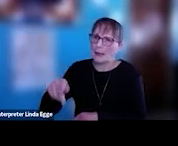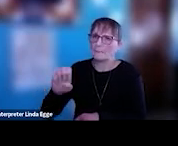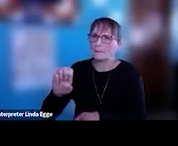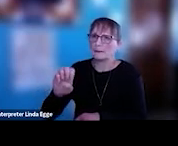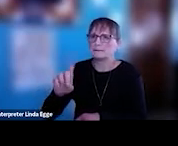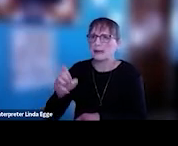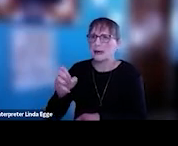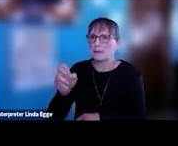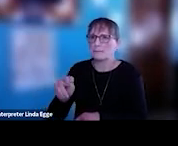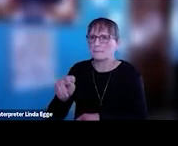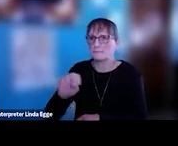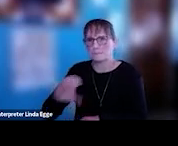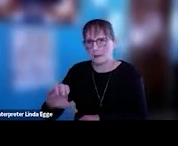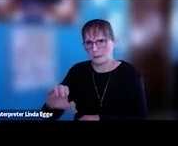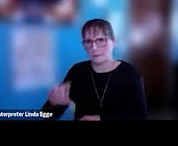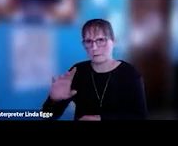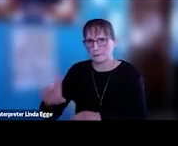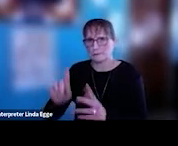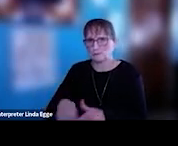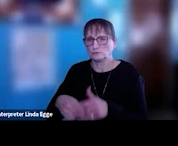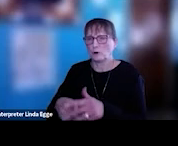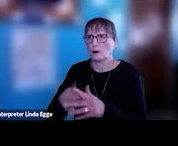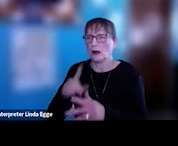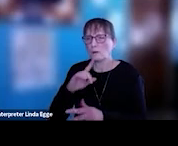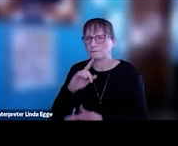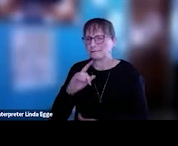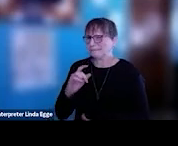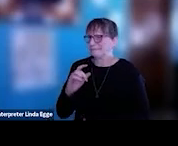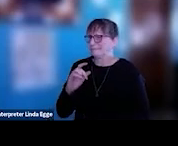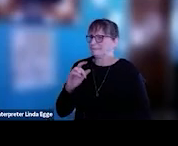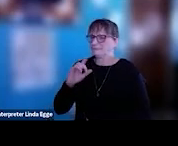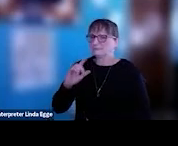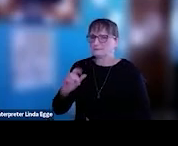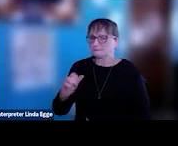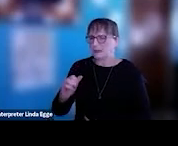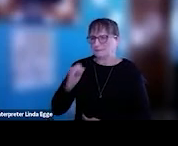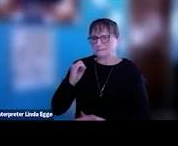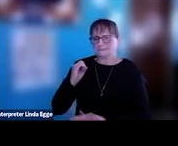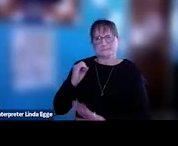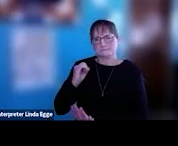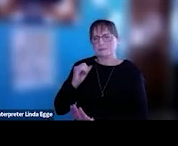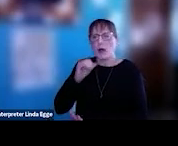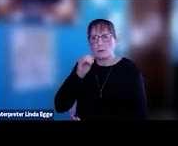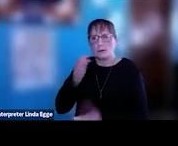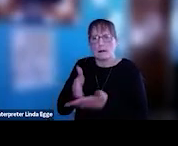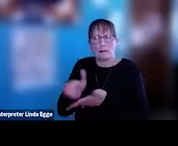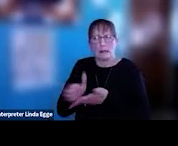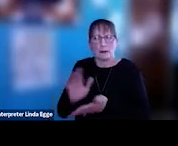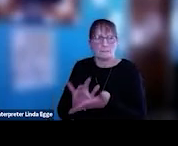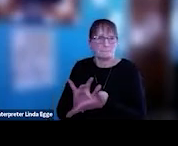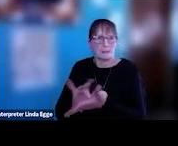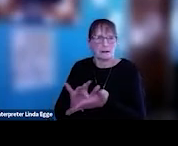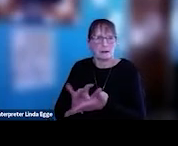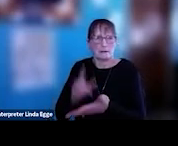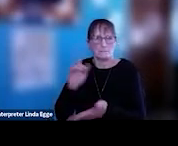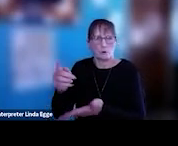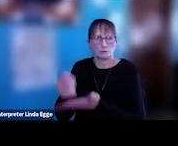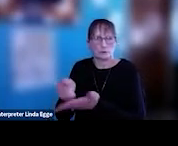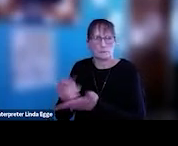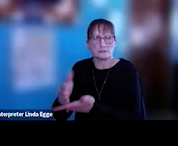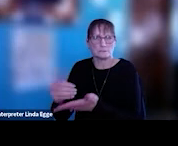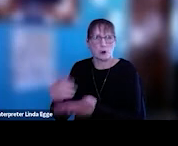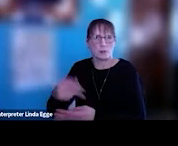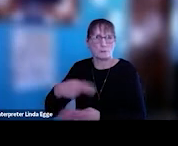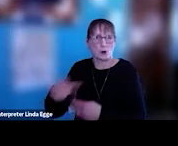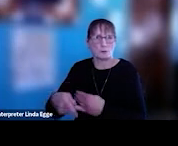was reluctant. In fact, it's stronger than that. I would not allow medication for addiction treatment as part of the